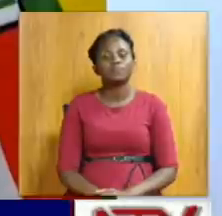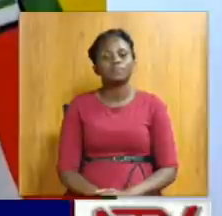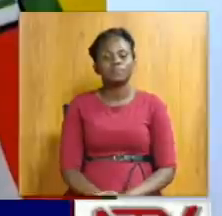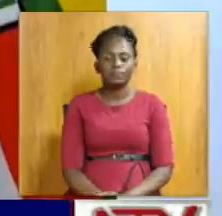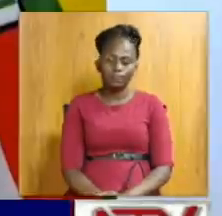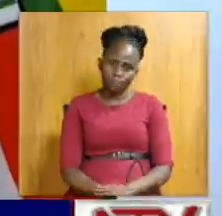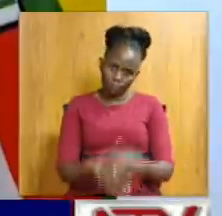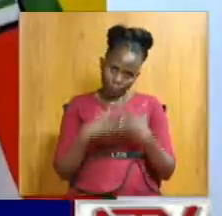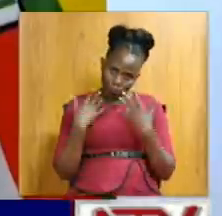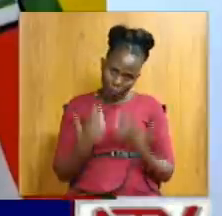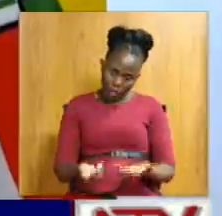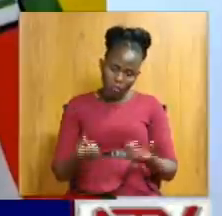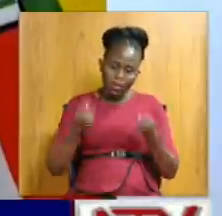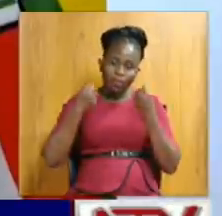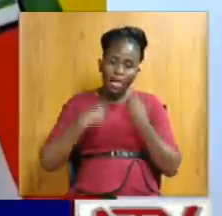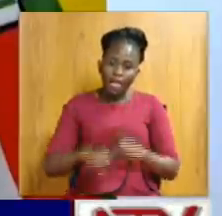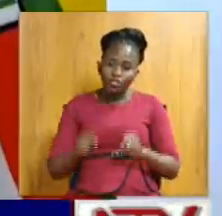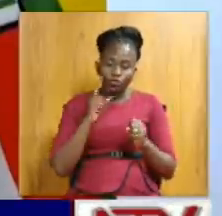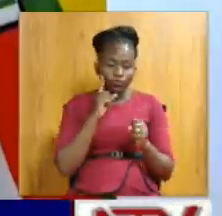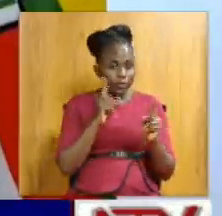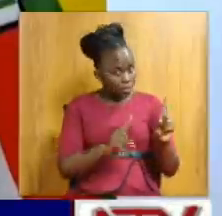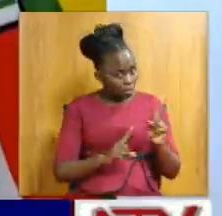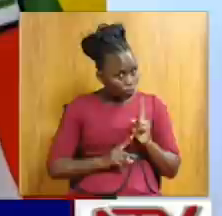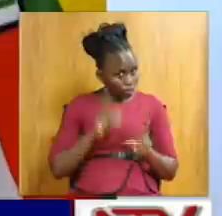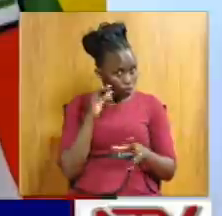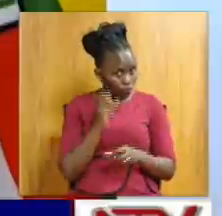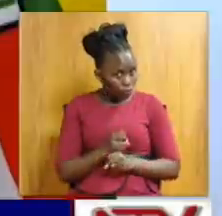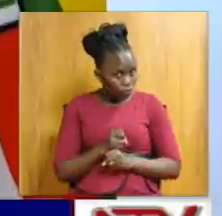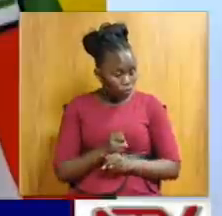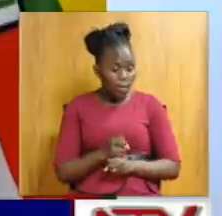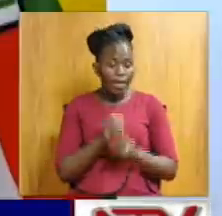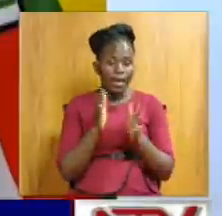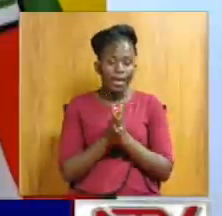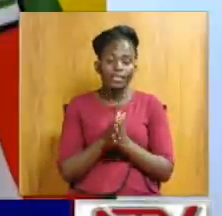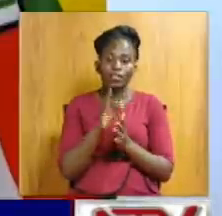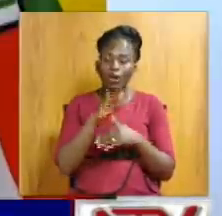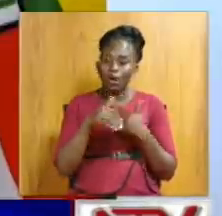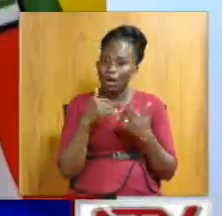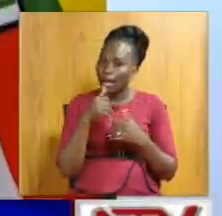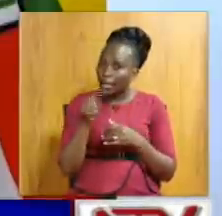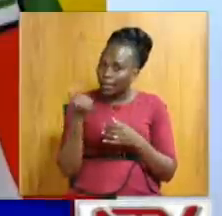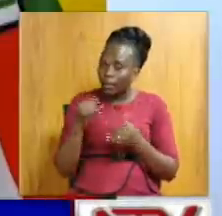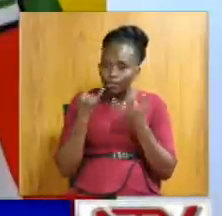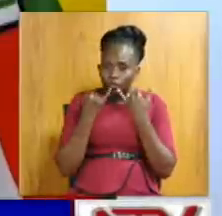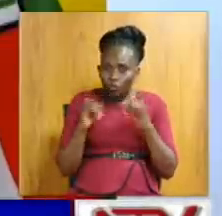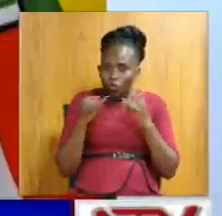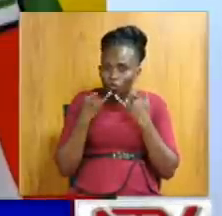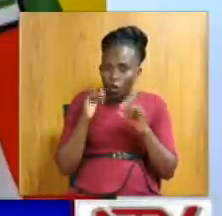Audit the actions of the security forces and inform us if there are departures.